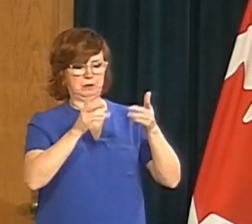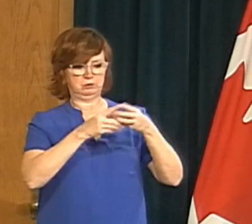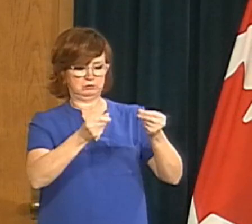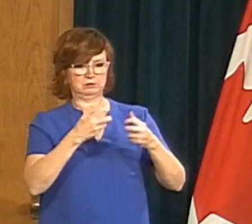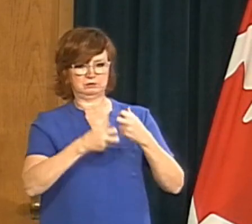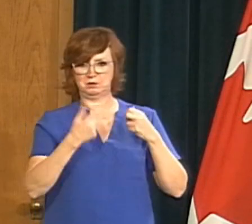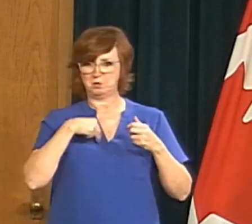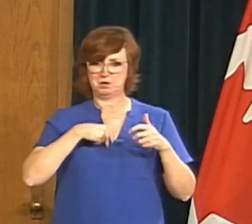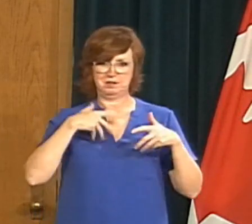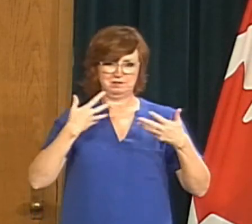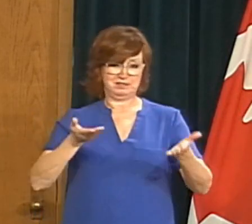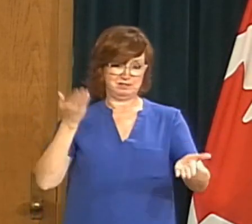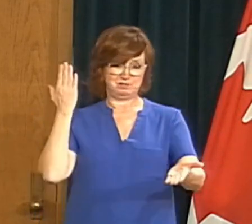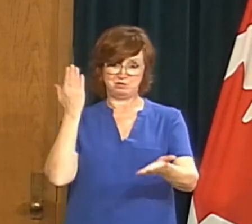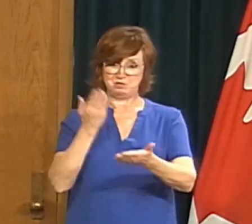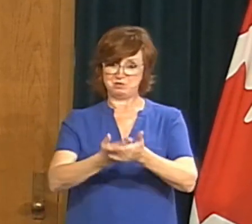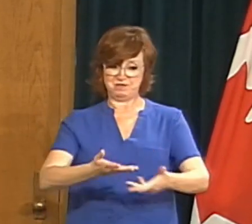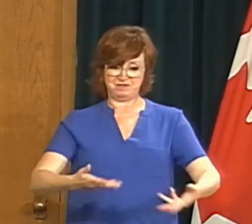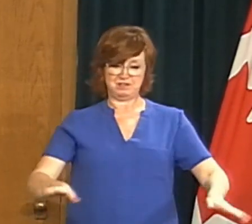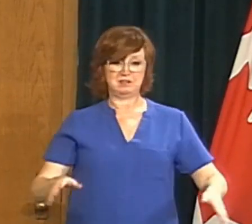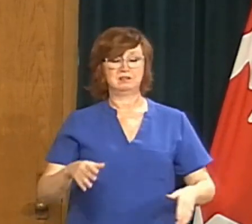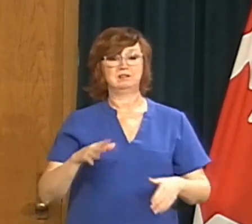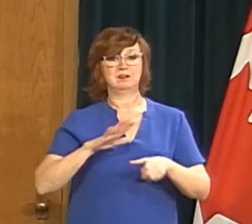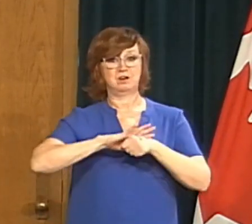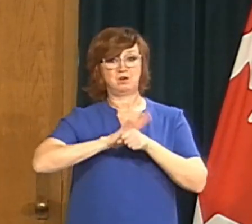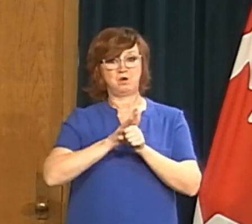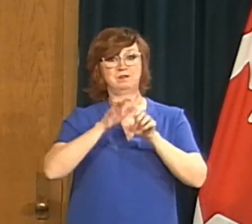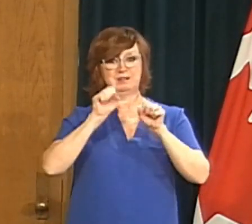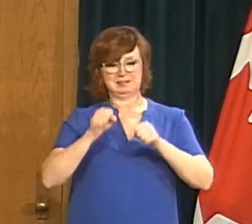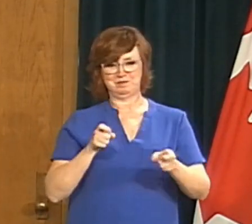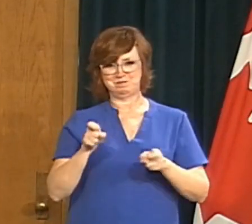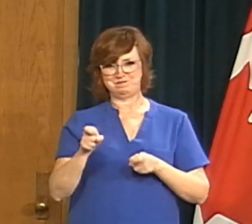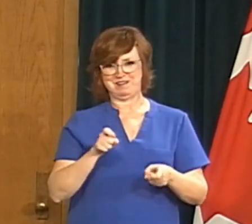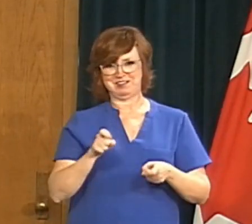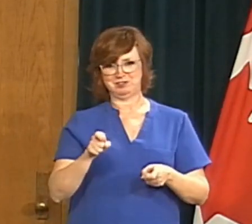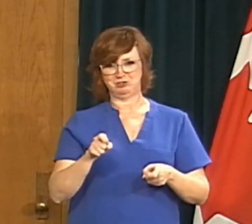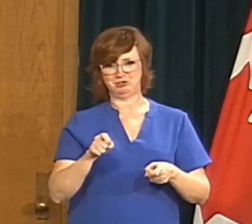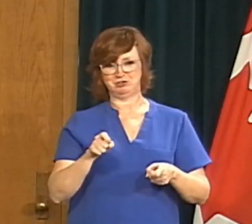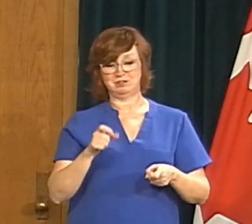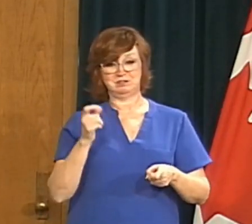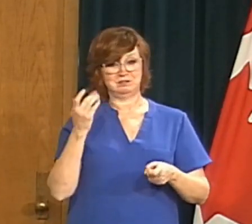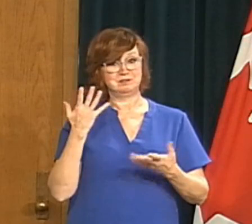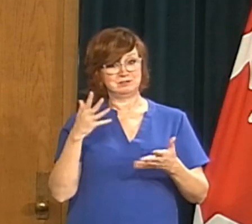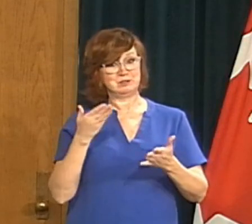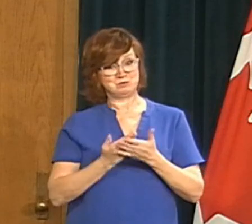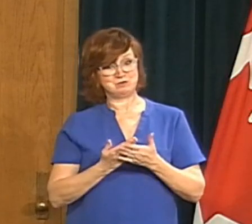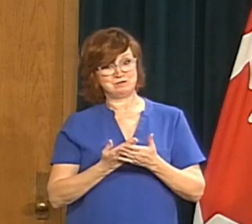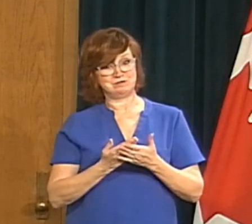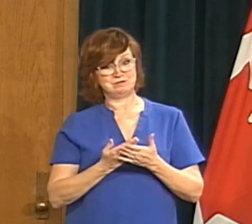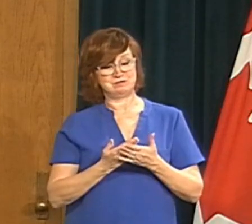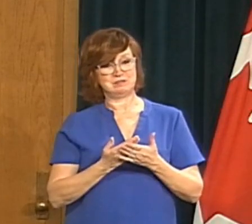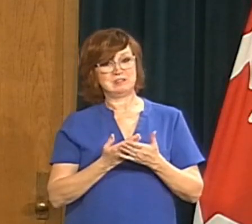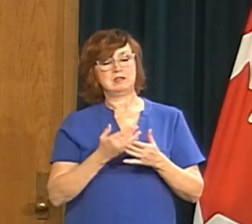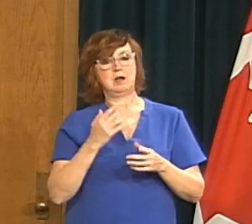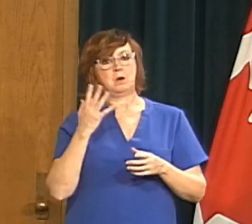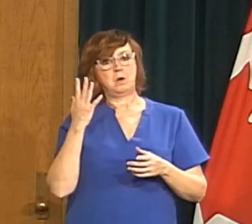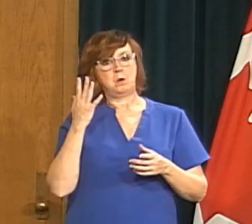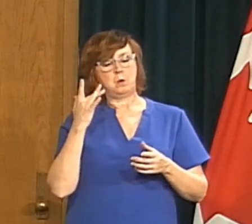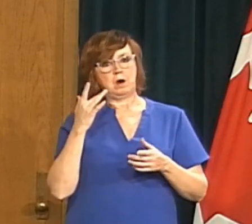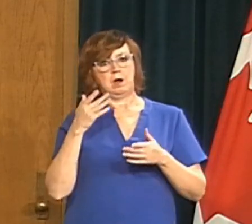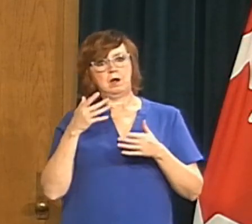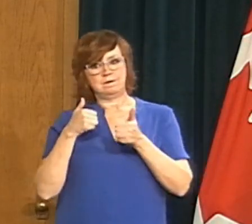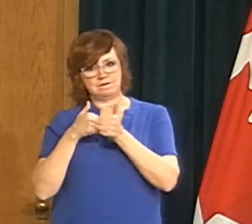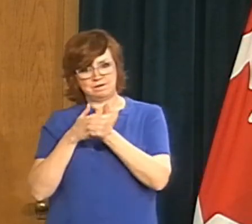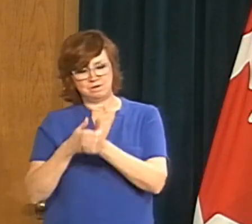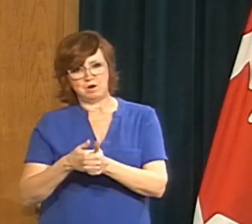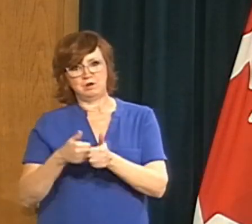this province that this virus is manageable, but it's only manageable when we adhere to the public safety orders, or public health orders that have been put in place